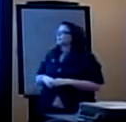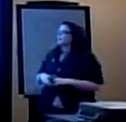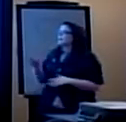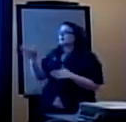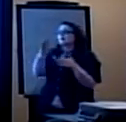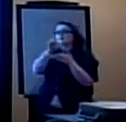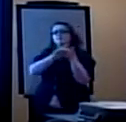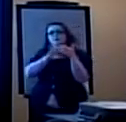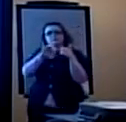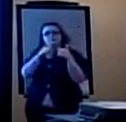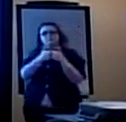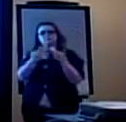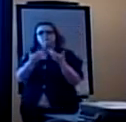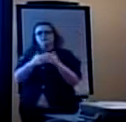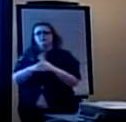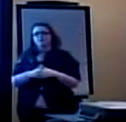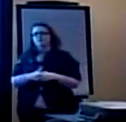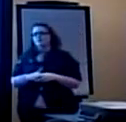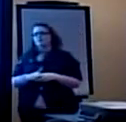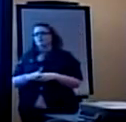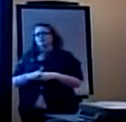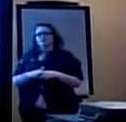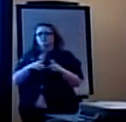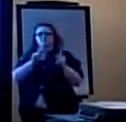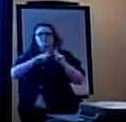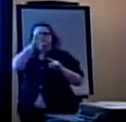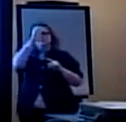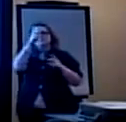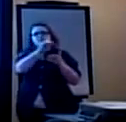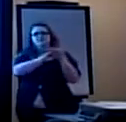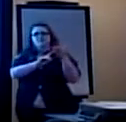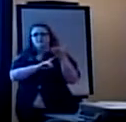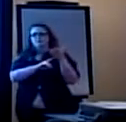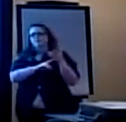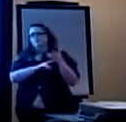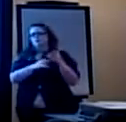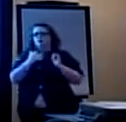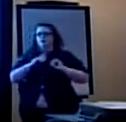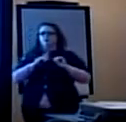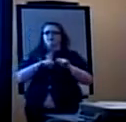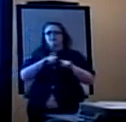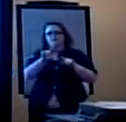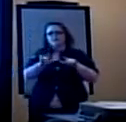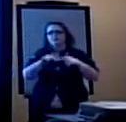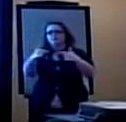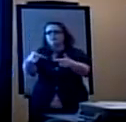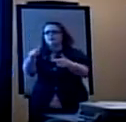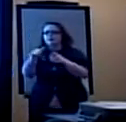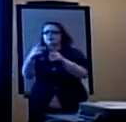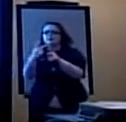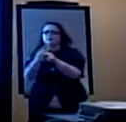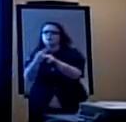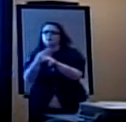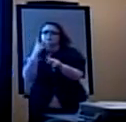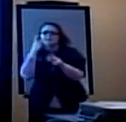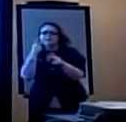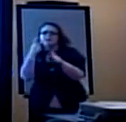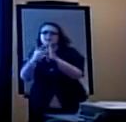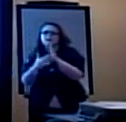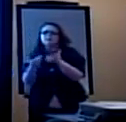that one of the things is that the programs, people who design these programs, they do user groups, user testing, but there are people who are designing for people they don't